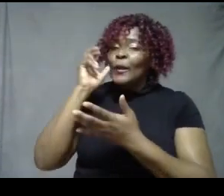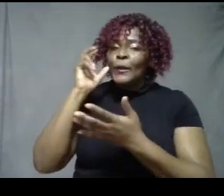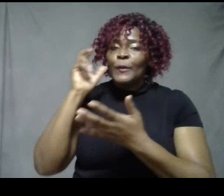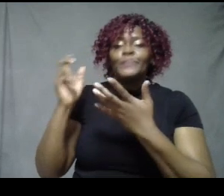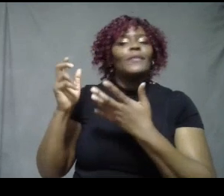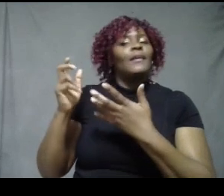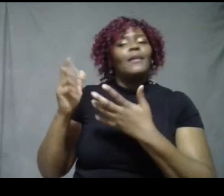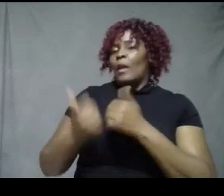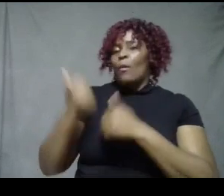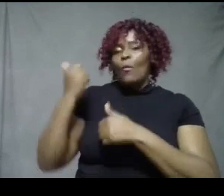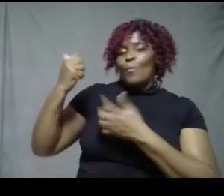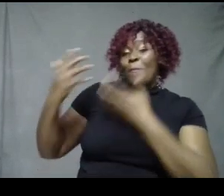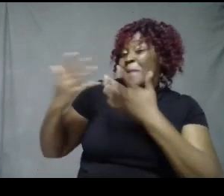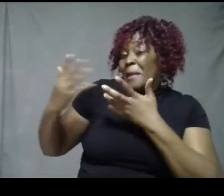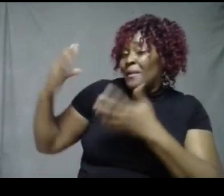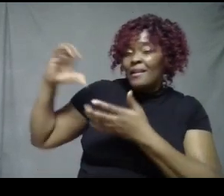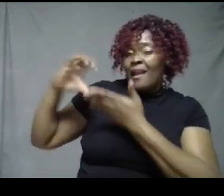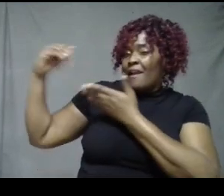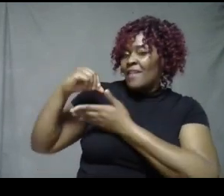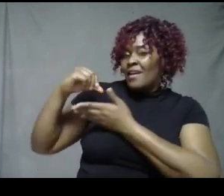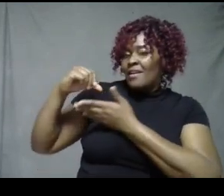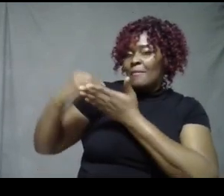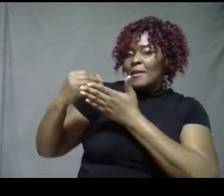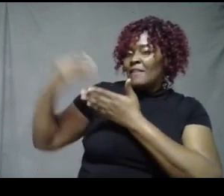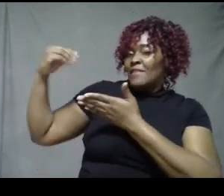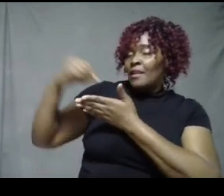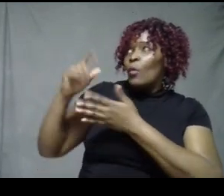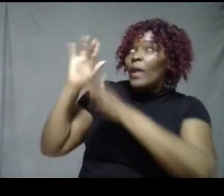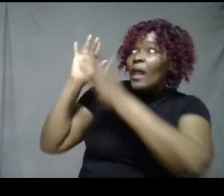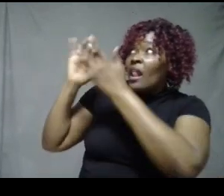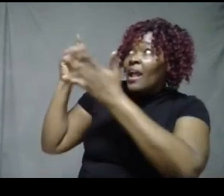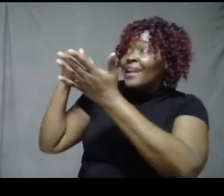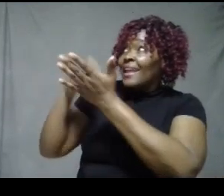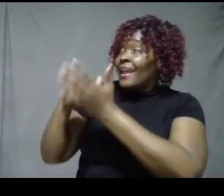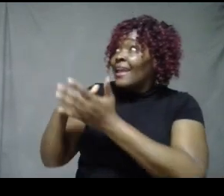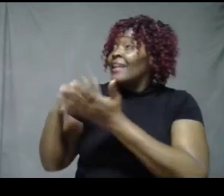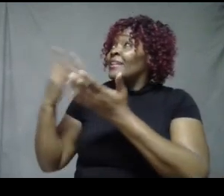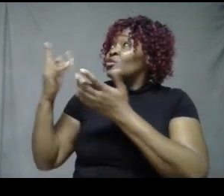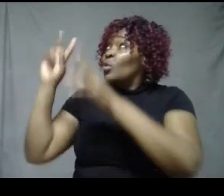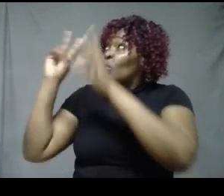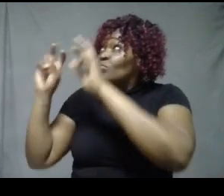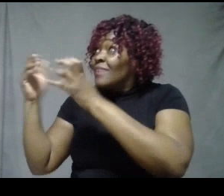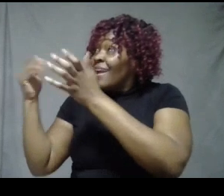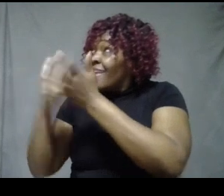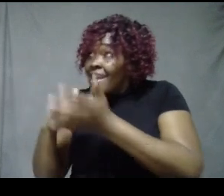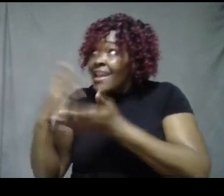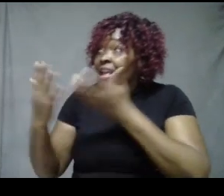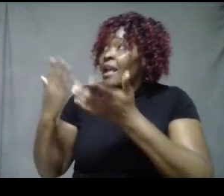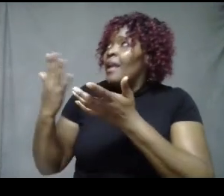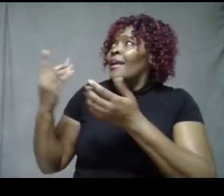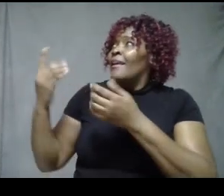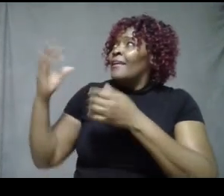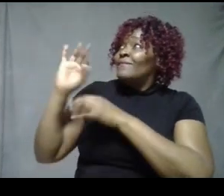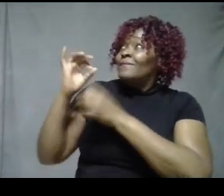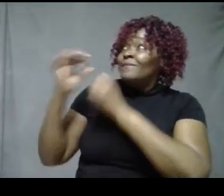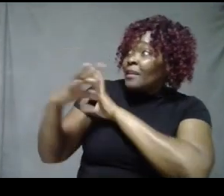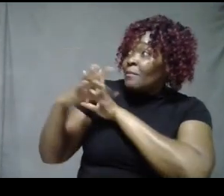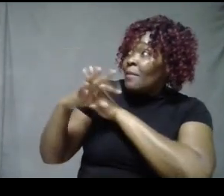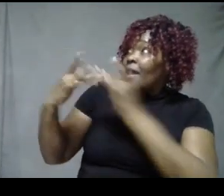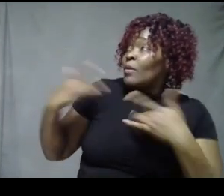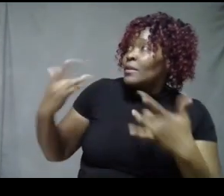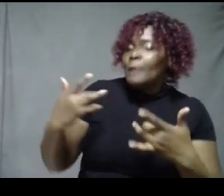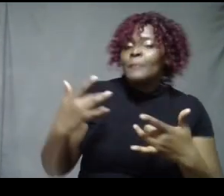today and asked them to review it again, give us some more feedback. So they're willing to work with us, but they've given us some other options of